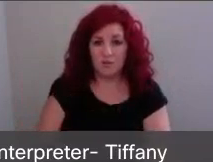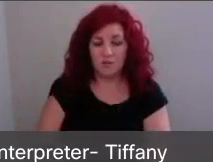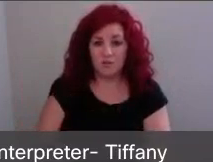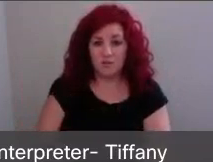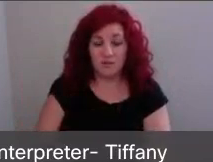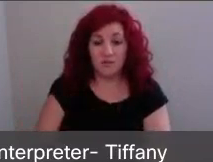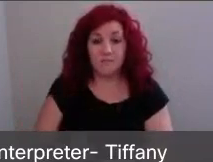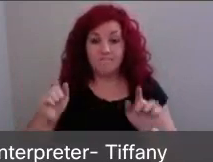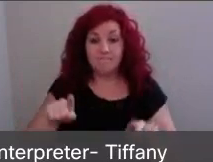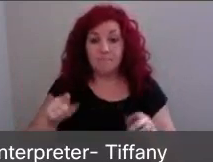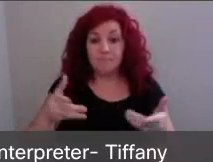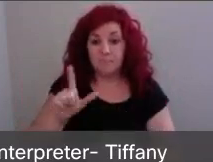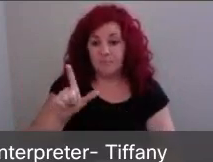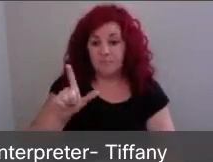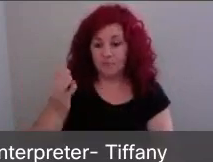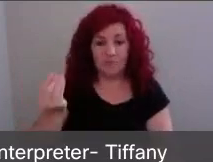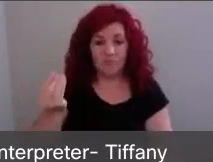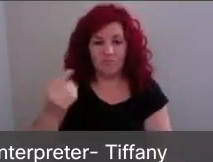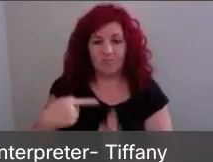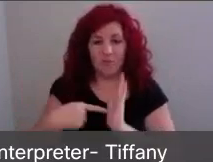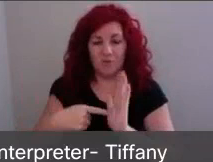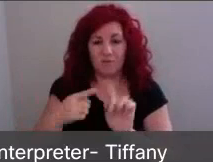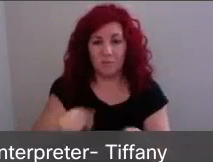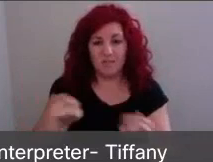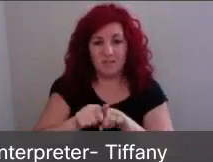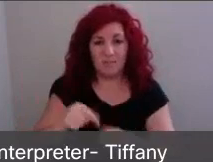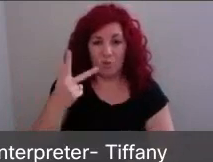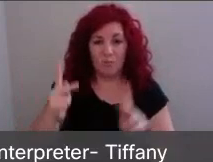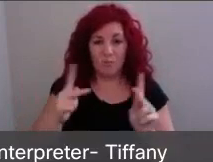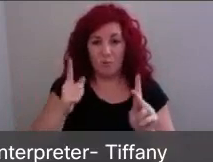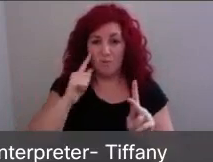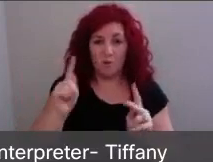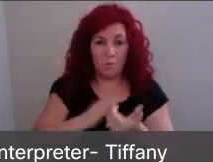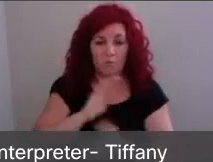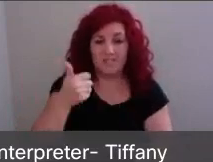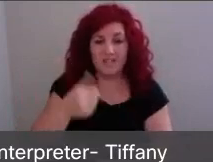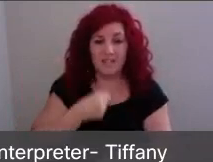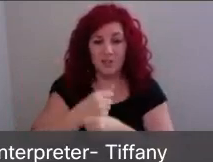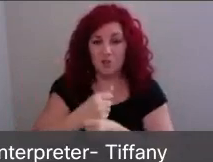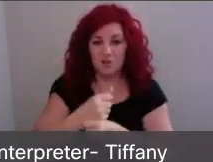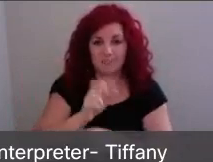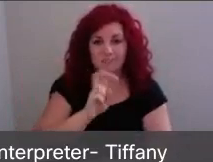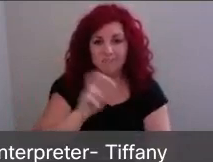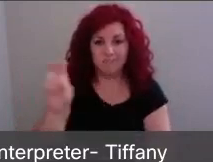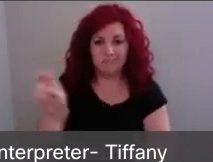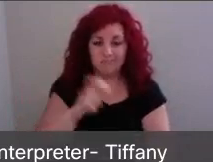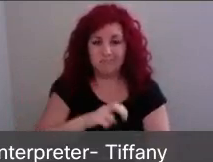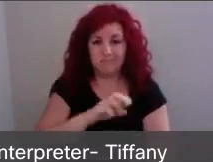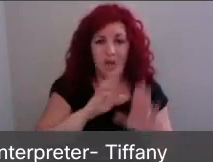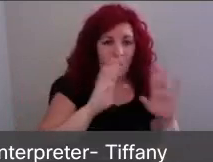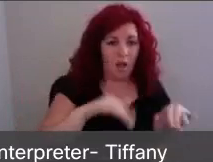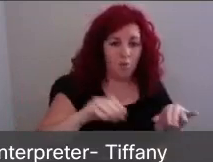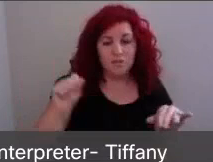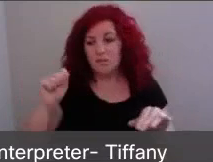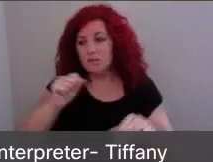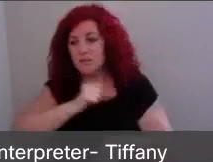The result is LD14 has essentially been represented by the same 3 people for most of the decade, who simply switch from the House to the Senate